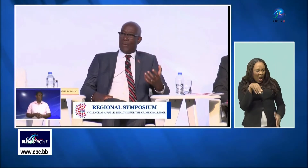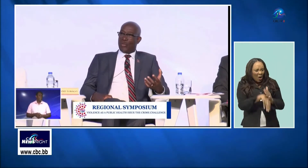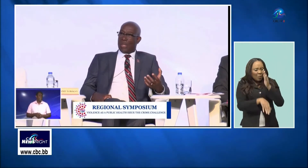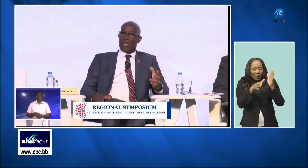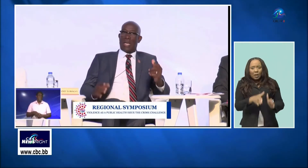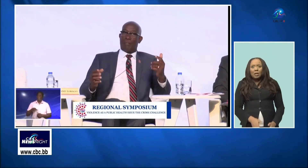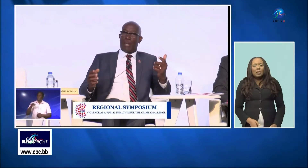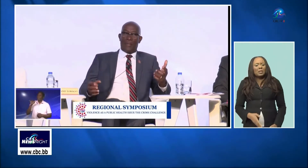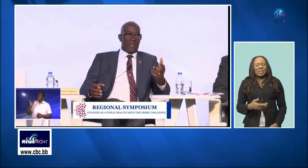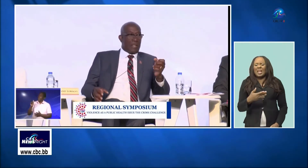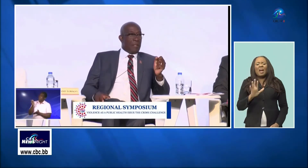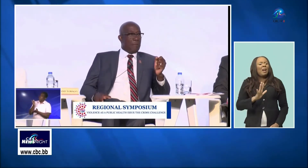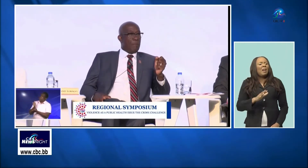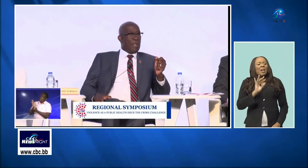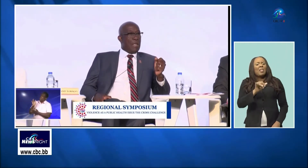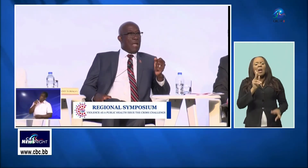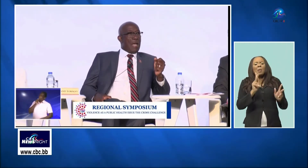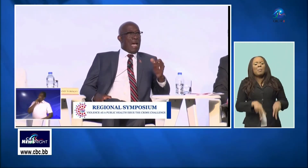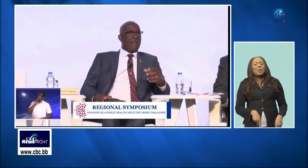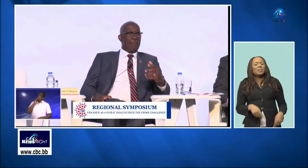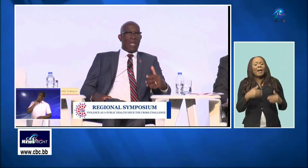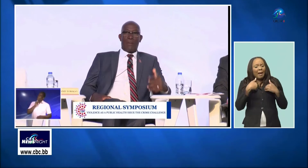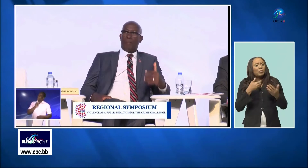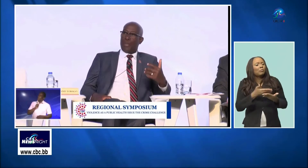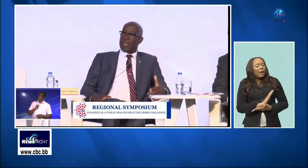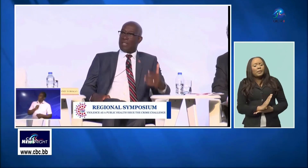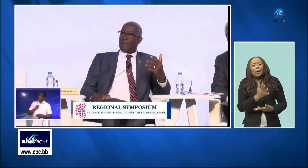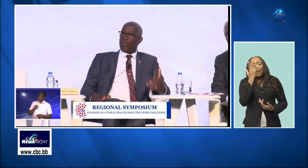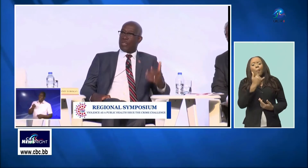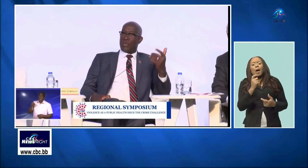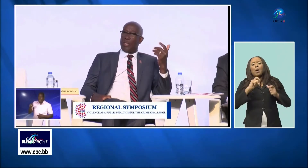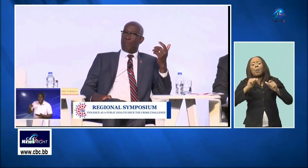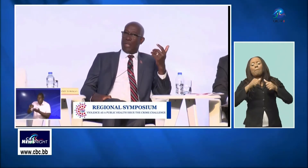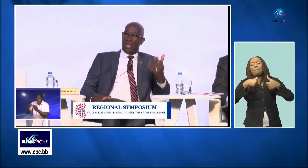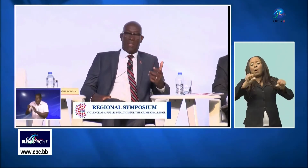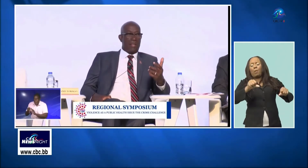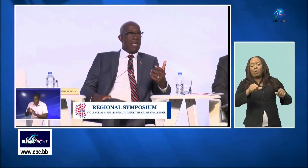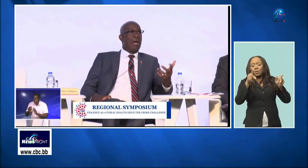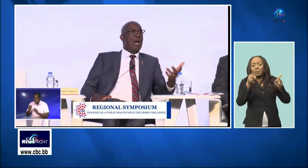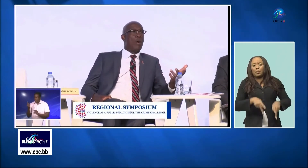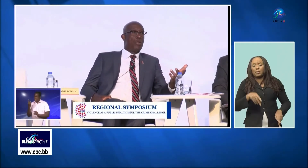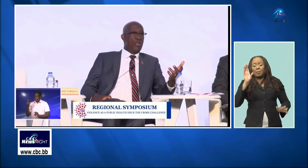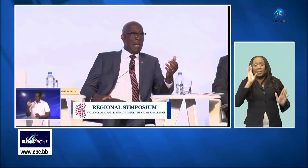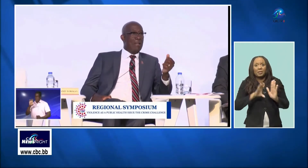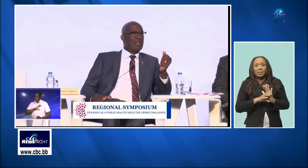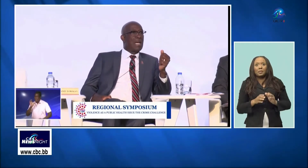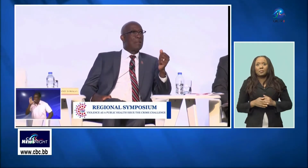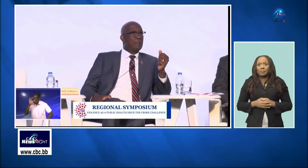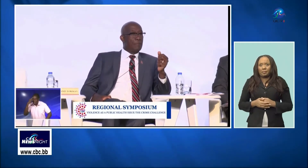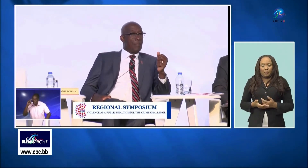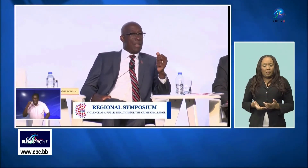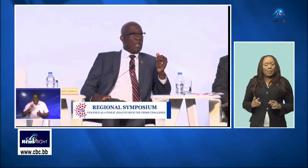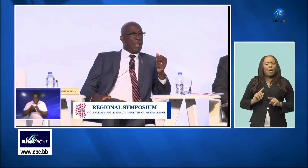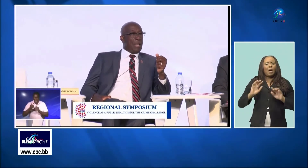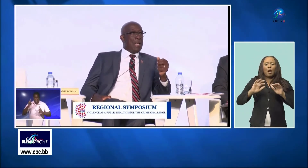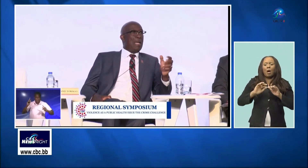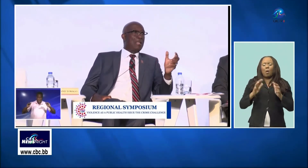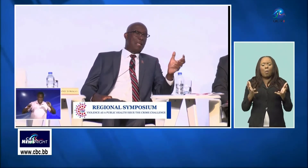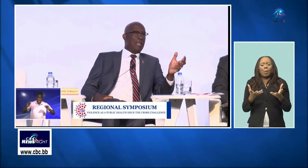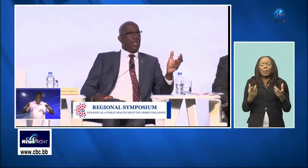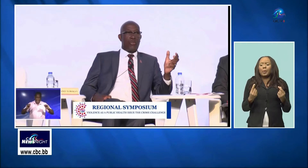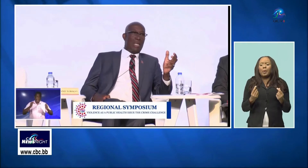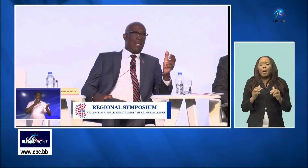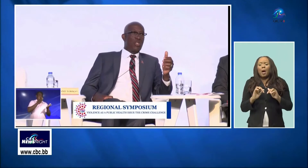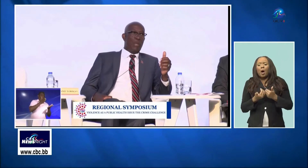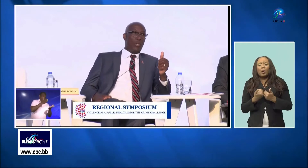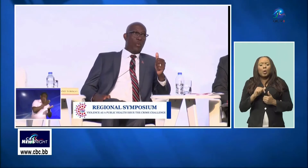the individual to that privacy, having become a person of interest to the police, how do you balance that? And I